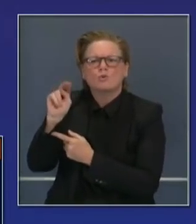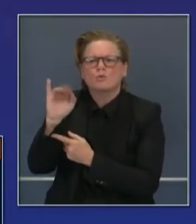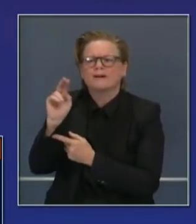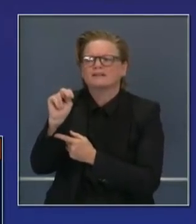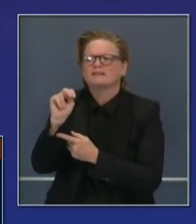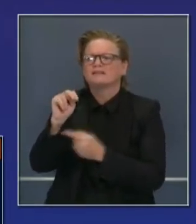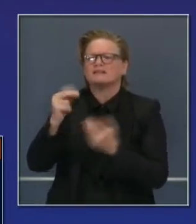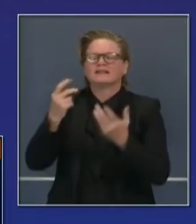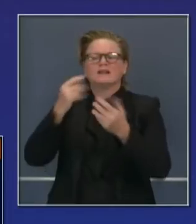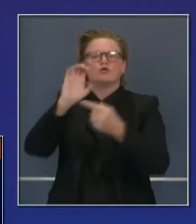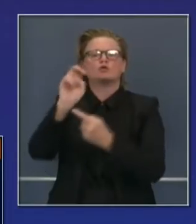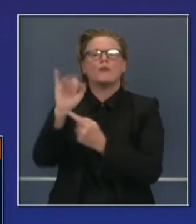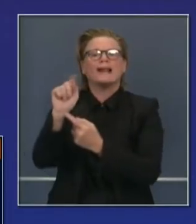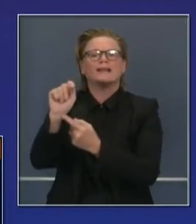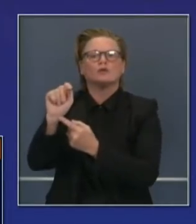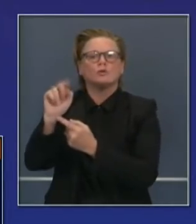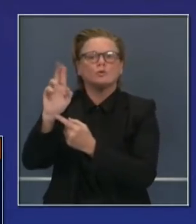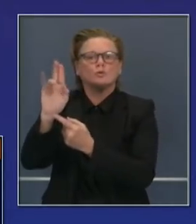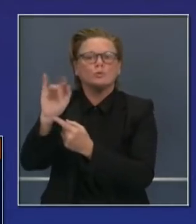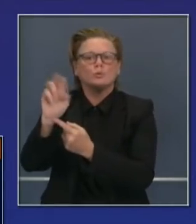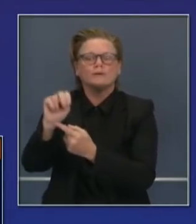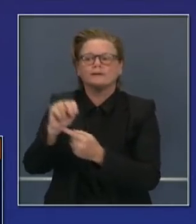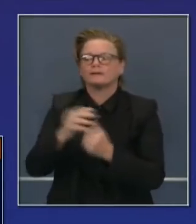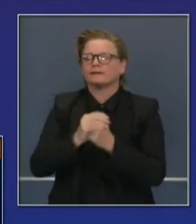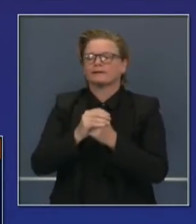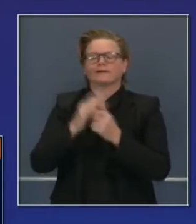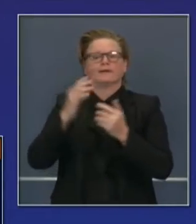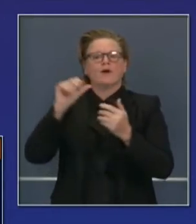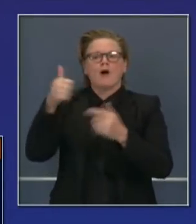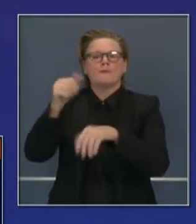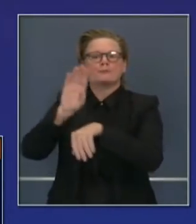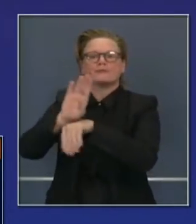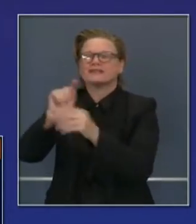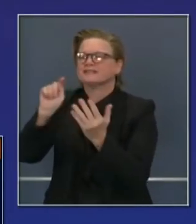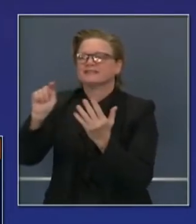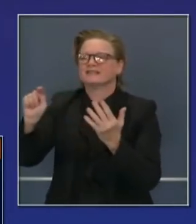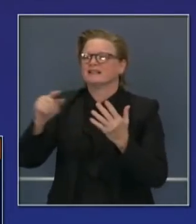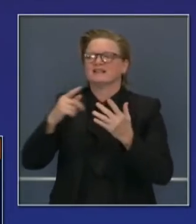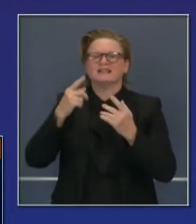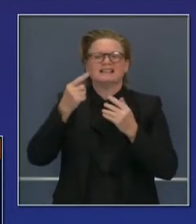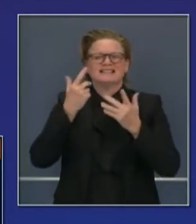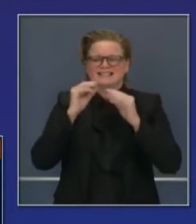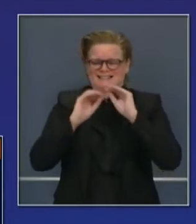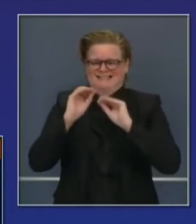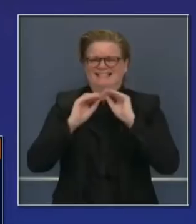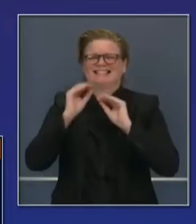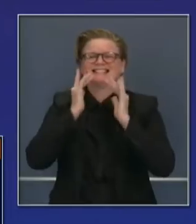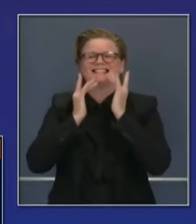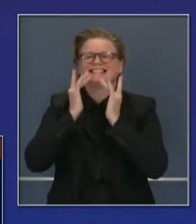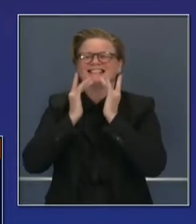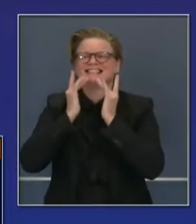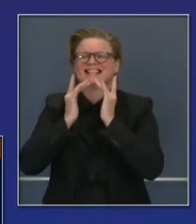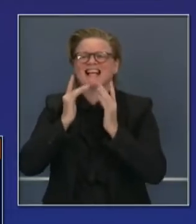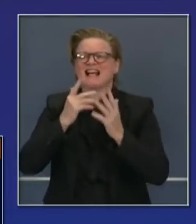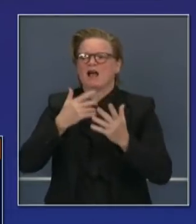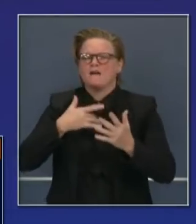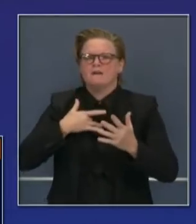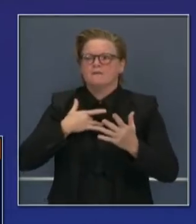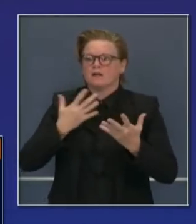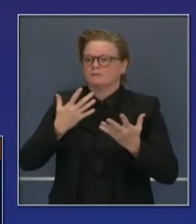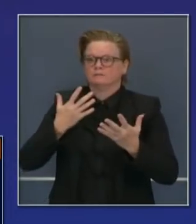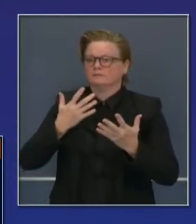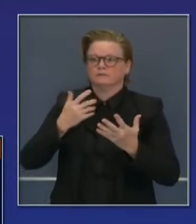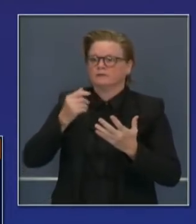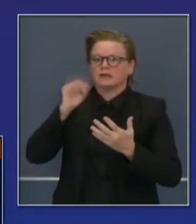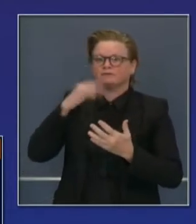in the past and you're a small business person and you're just barely getting by and you really fear that you're not going to get that SBA